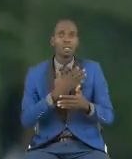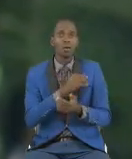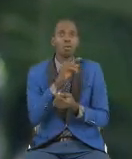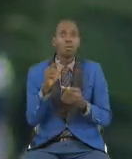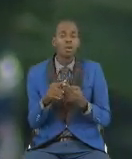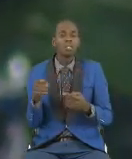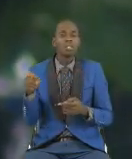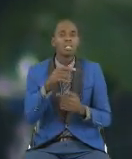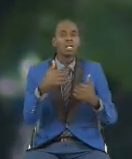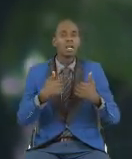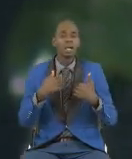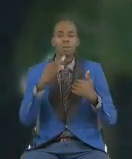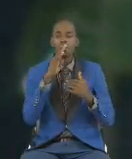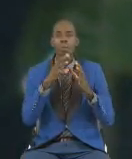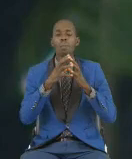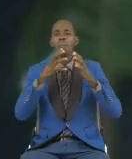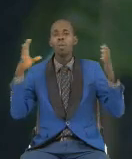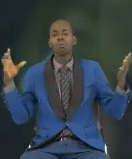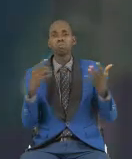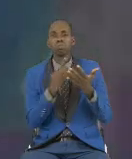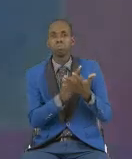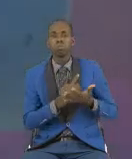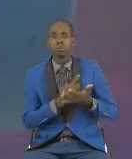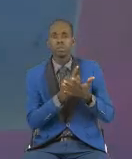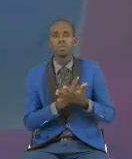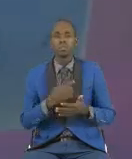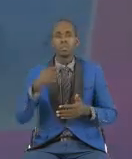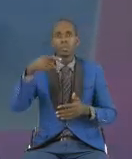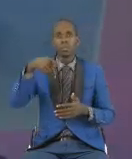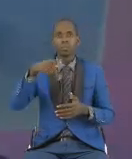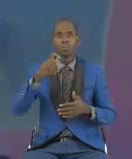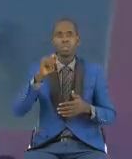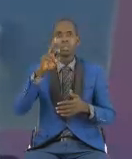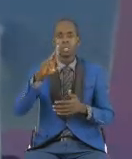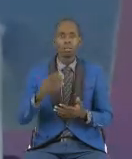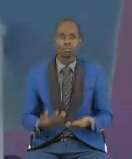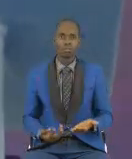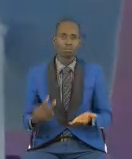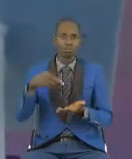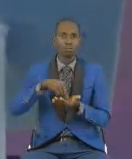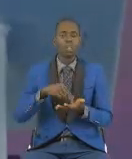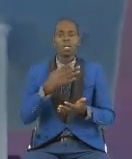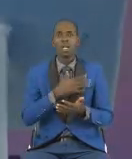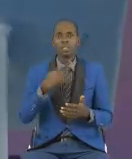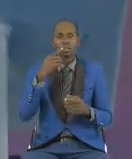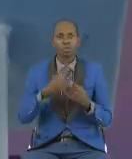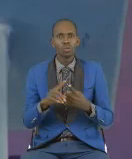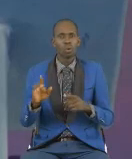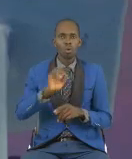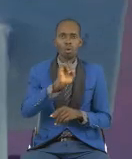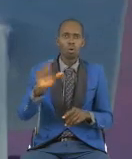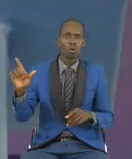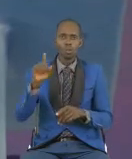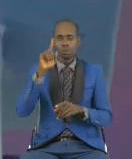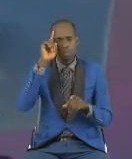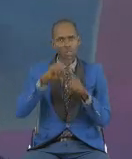much disputing, Peter rose up and said unto them, "Men and brethren, ye know